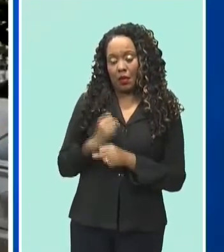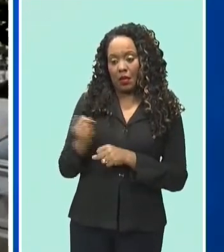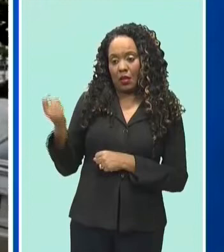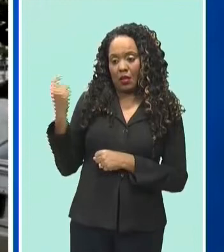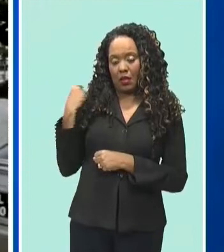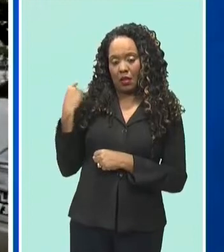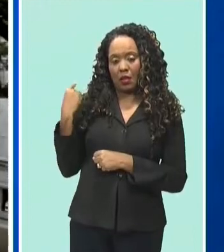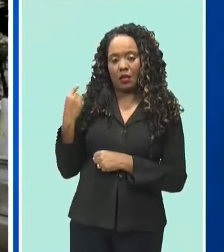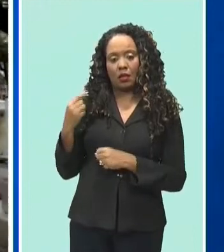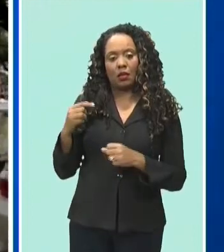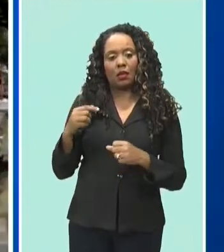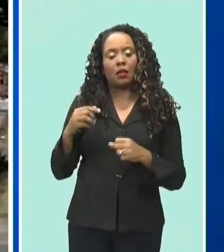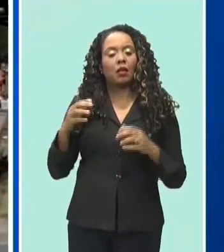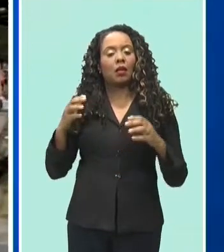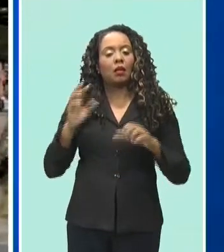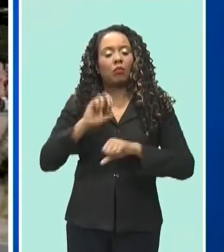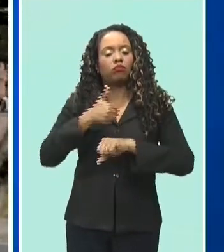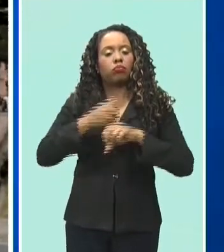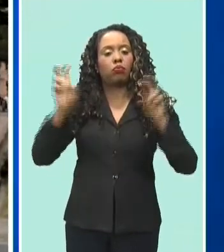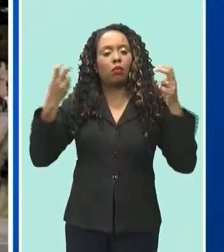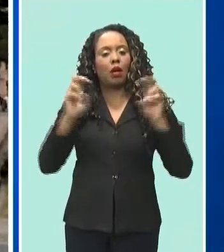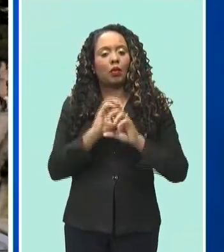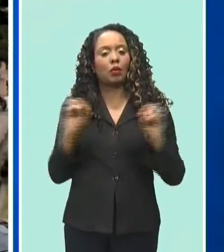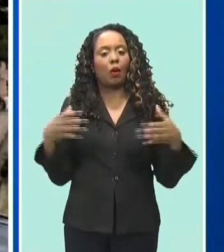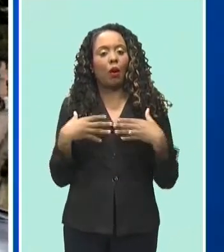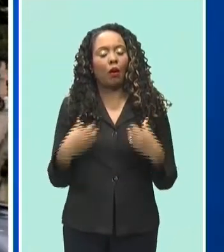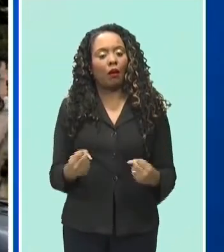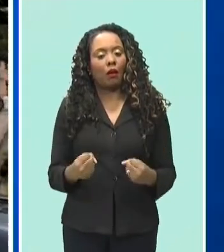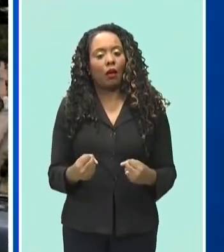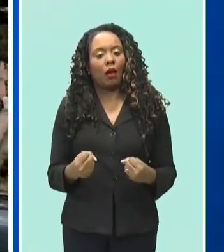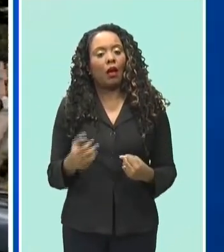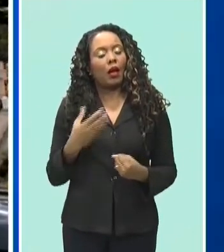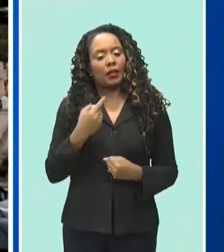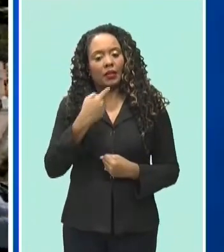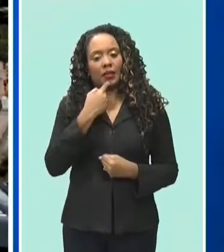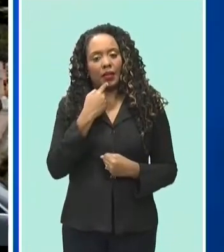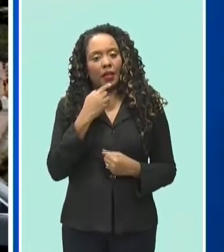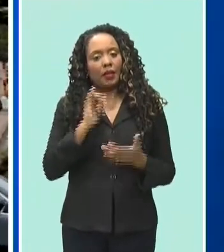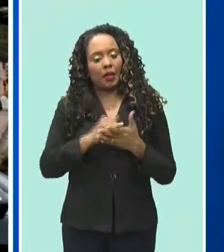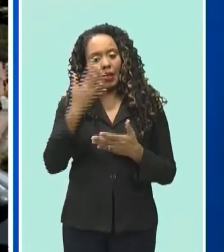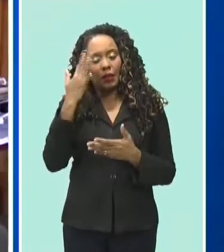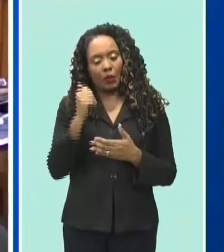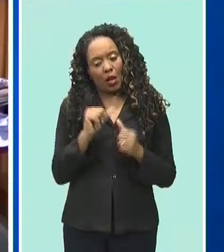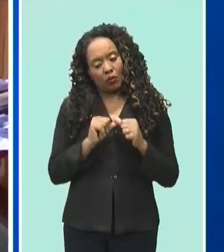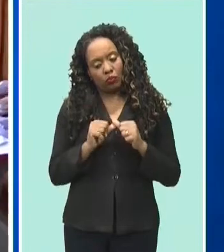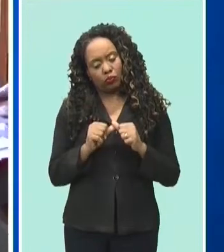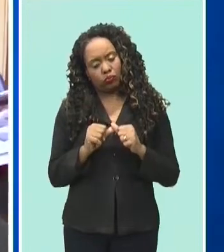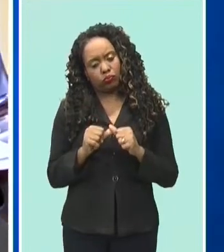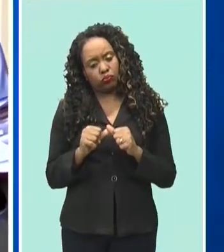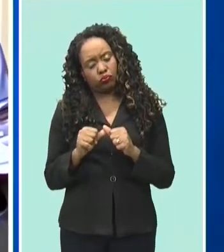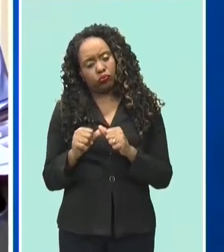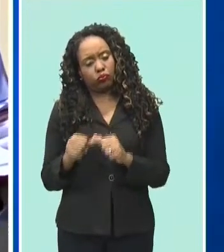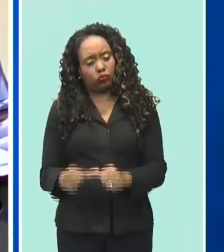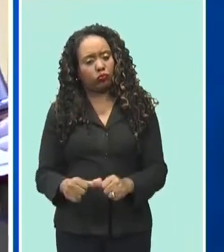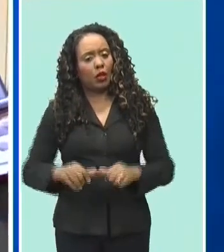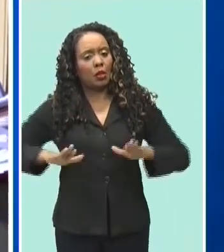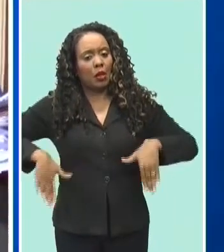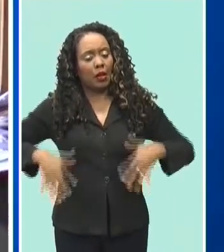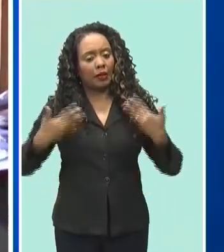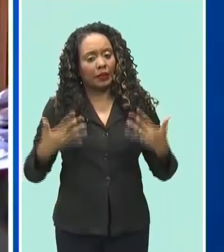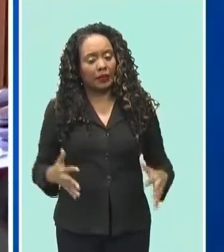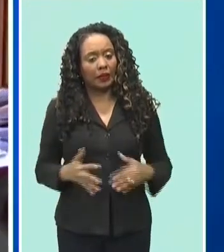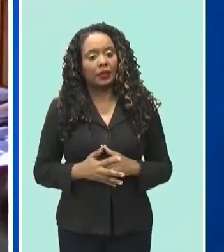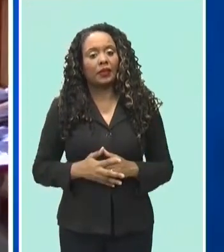Nandlal argued that the lack of sternness from the court has led to the prolonging of the issue. Speaking with the media after the